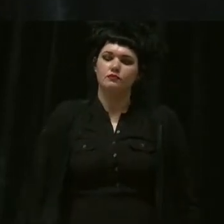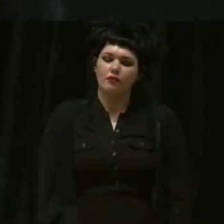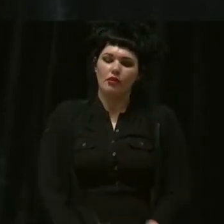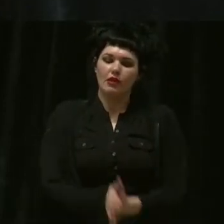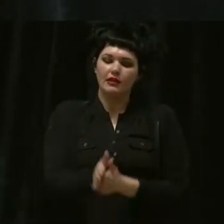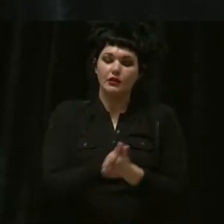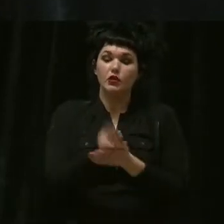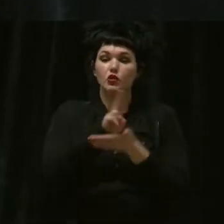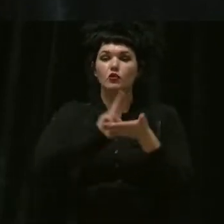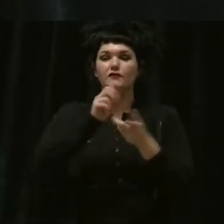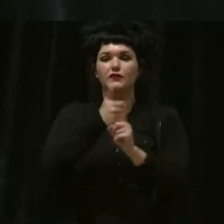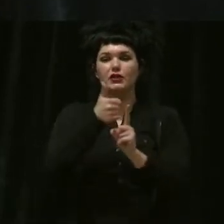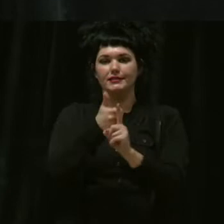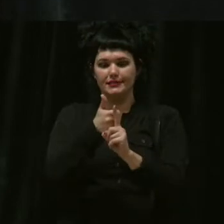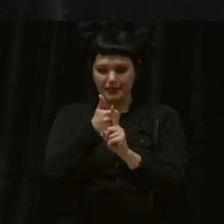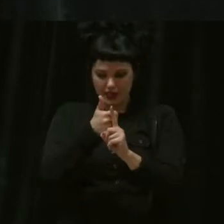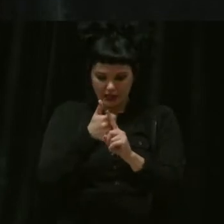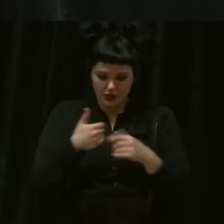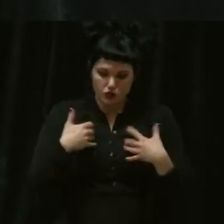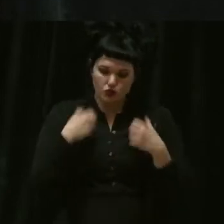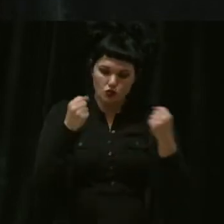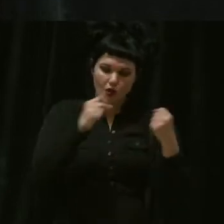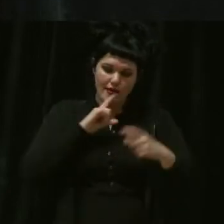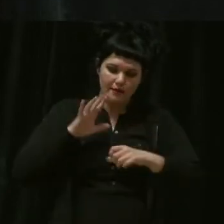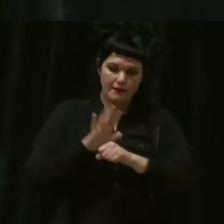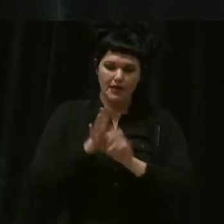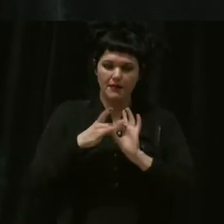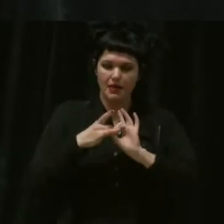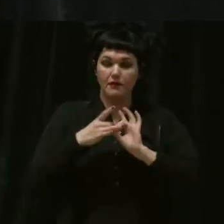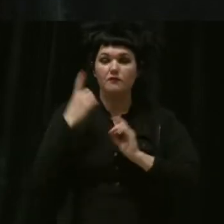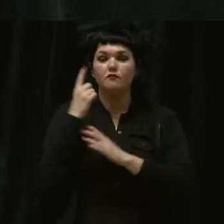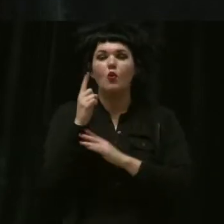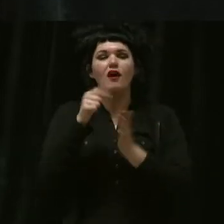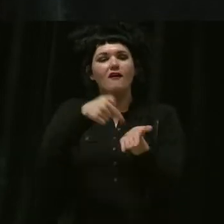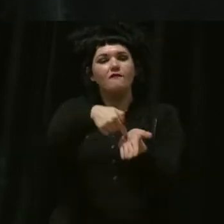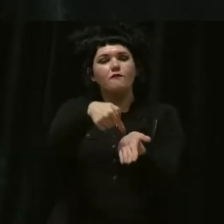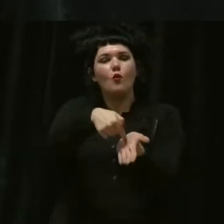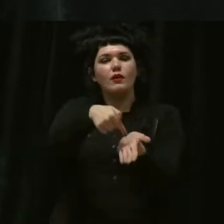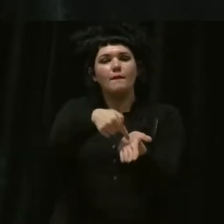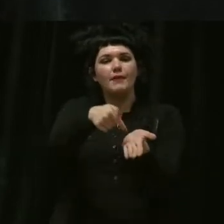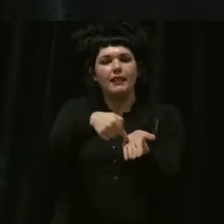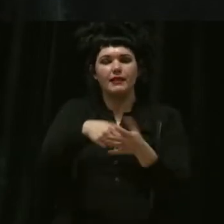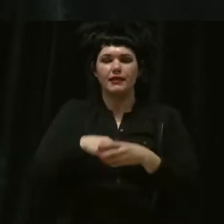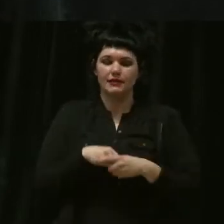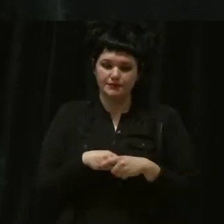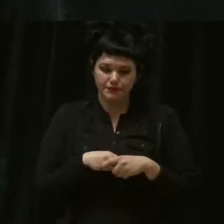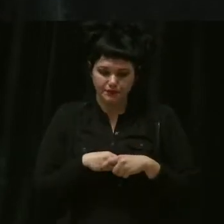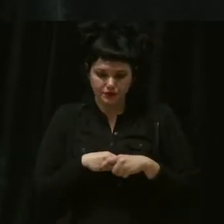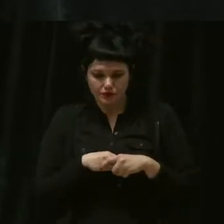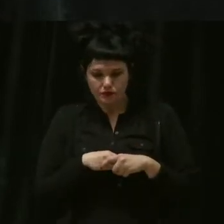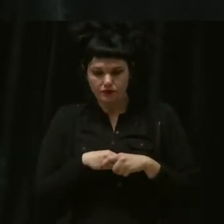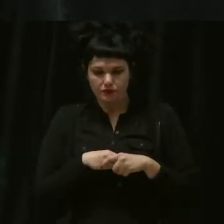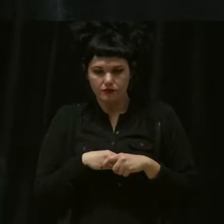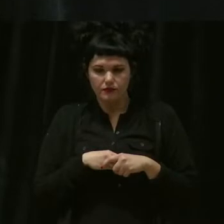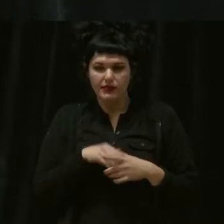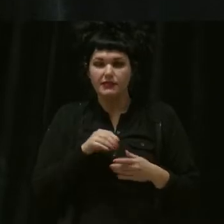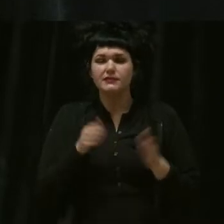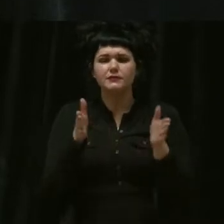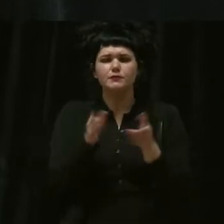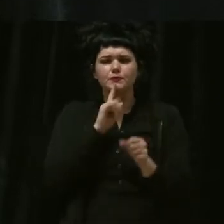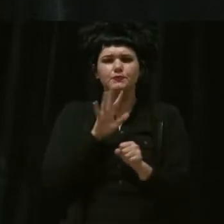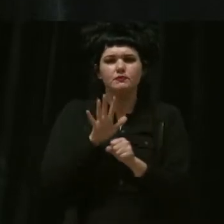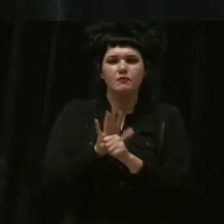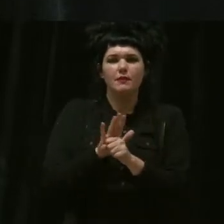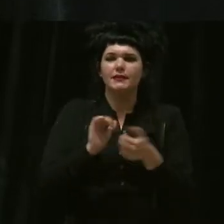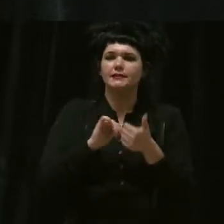The university has also made a strong commitment towards affordability and has made a strong commitment in terms of trying to